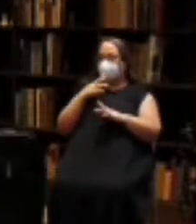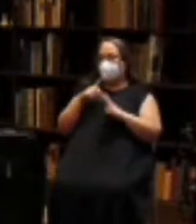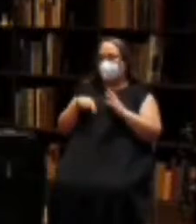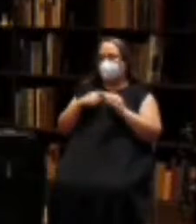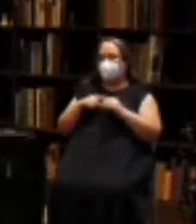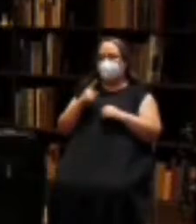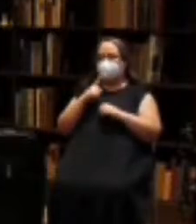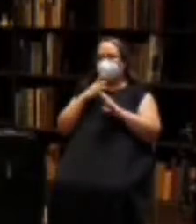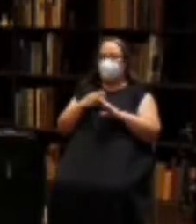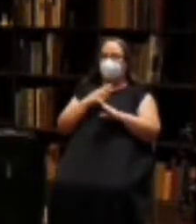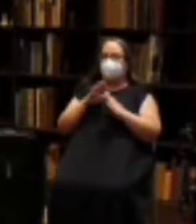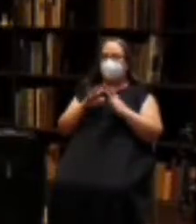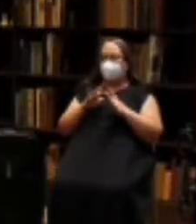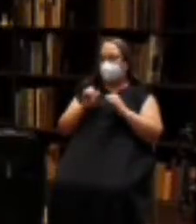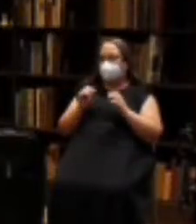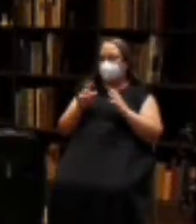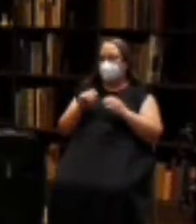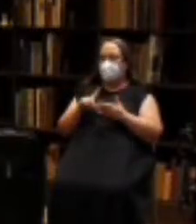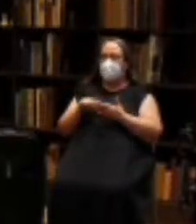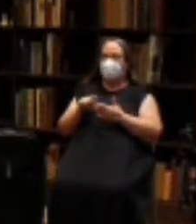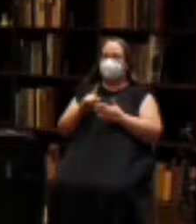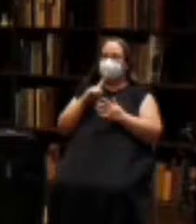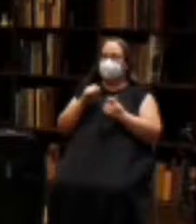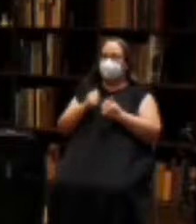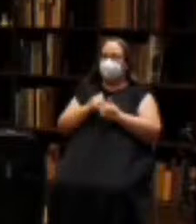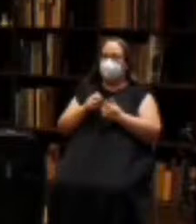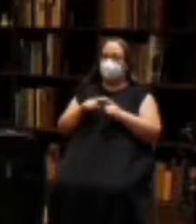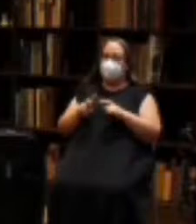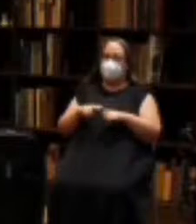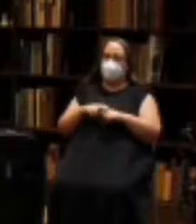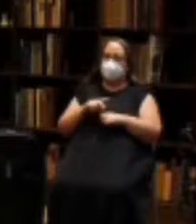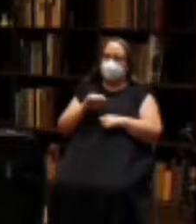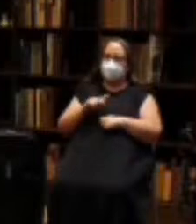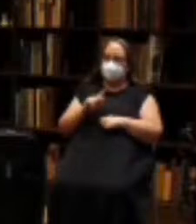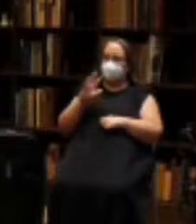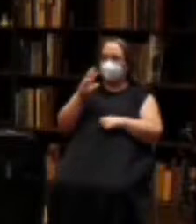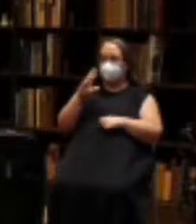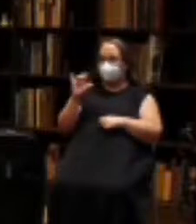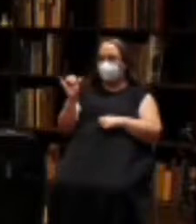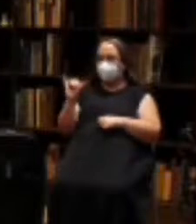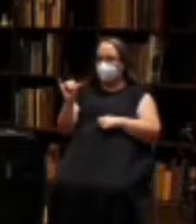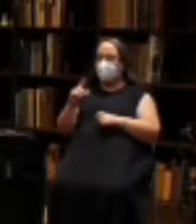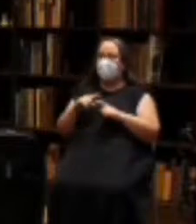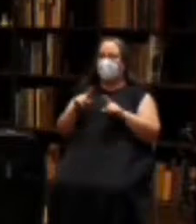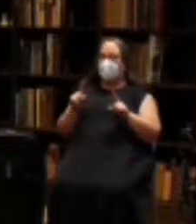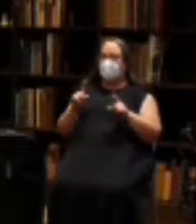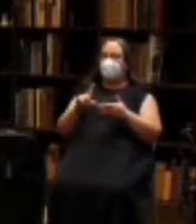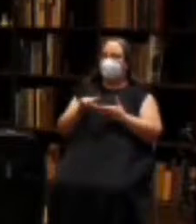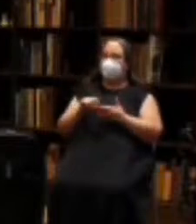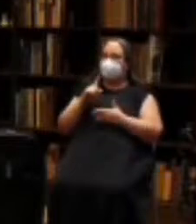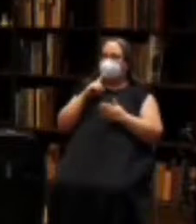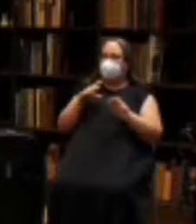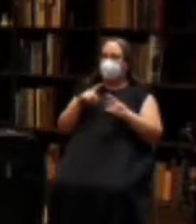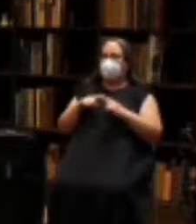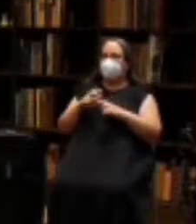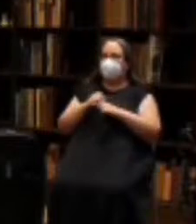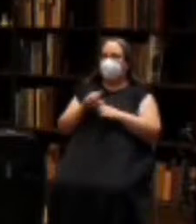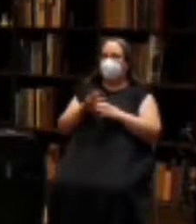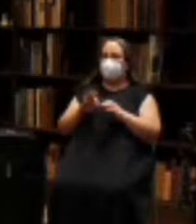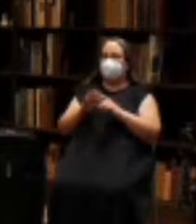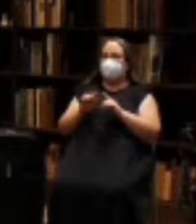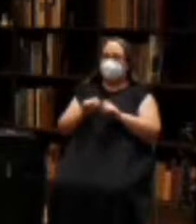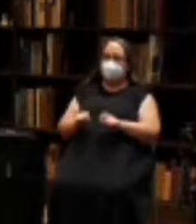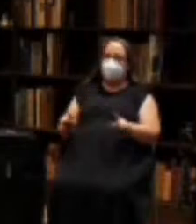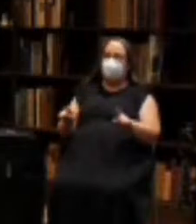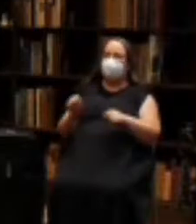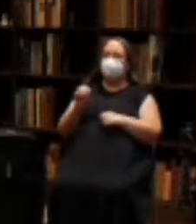This is pre-internet, right? So print is everything, although of course there's TV and radio as well, right? But print is the way to get your message out,